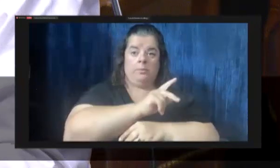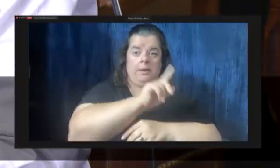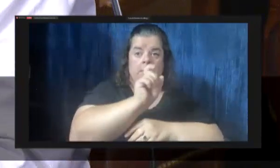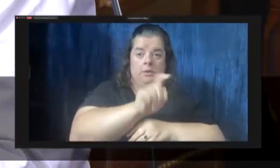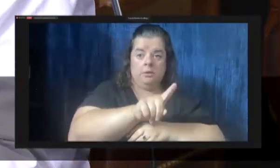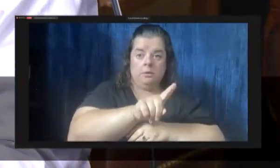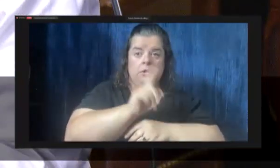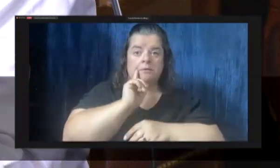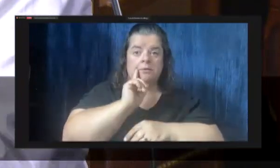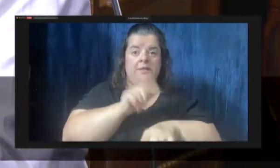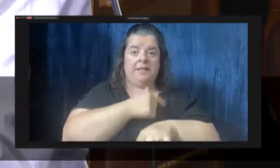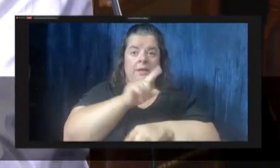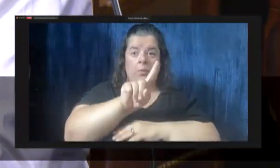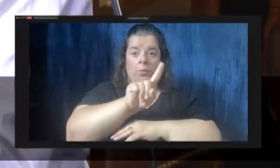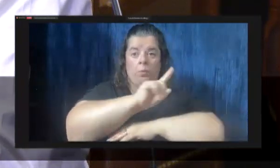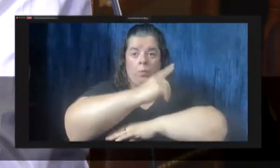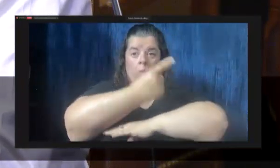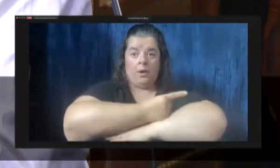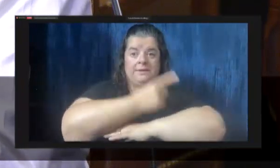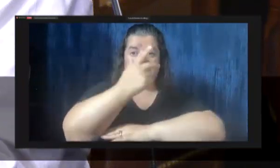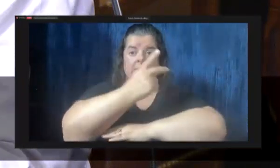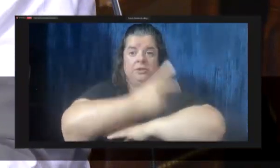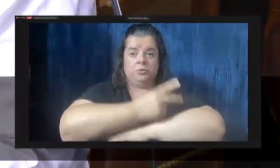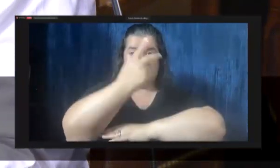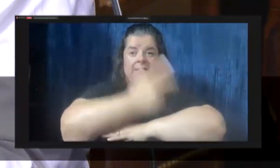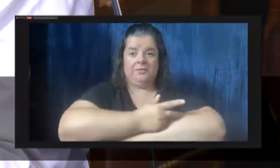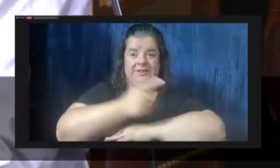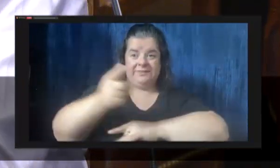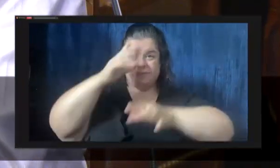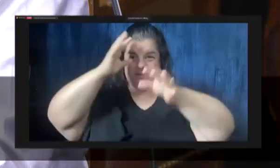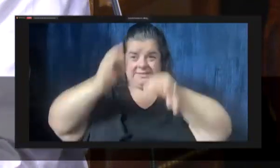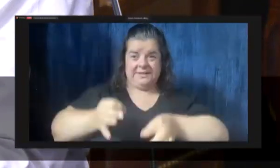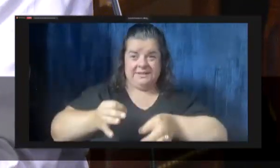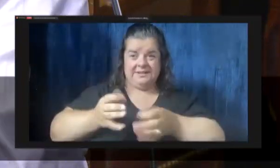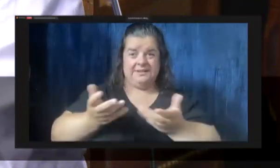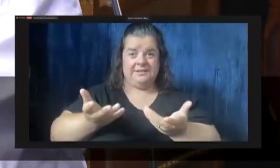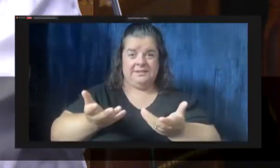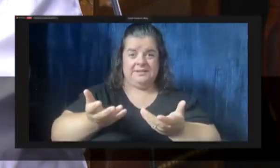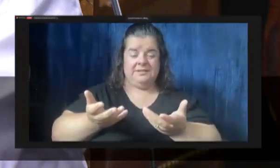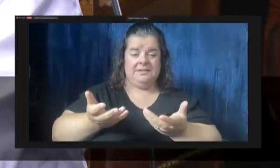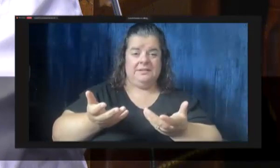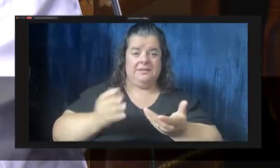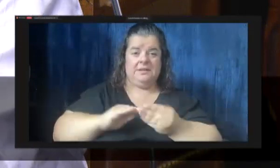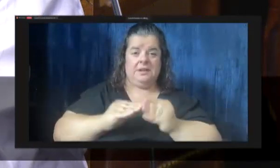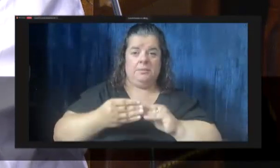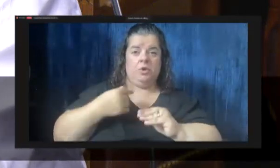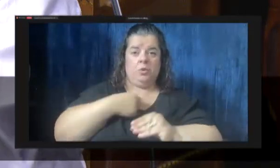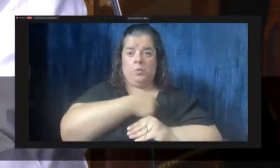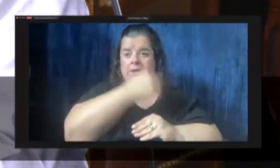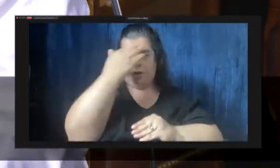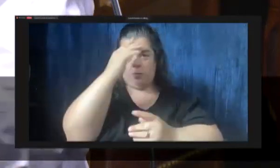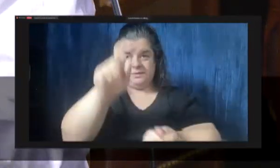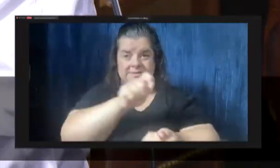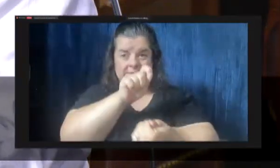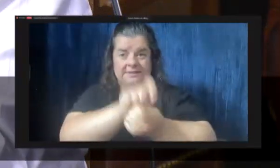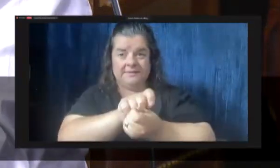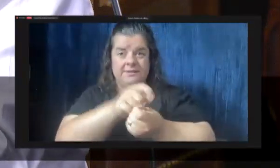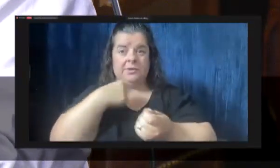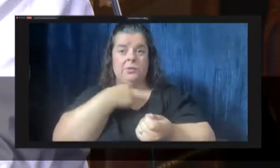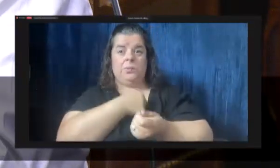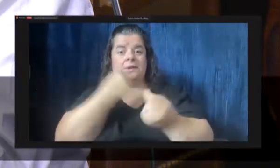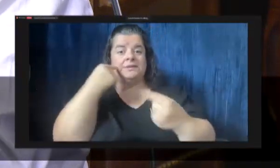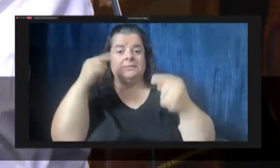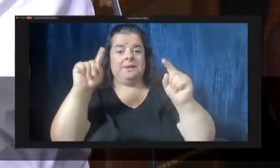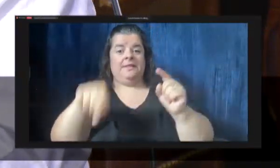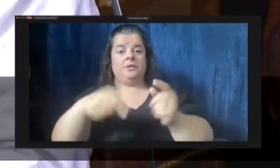1 day, 2 day, 3 day, is that determined in some way? A number we're going to know definitively that we've accomplished this one